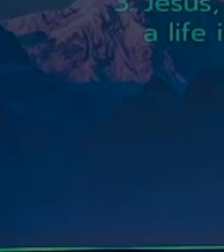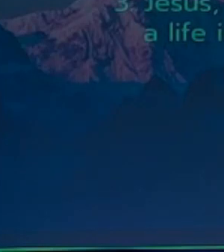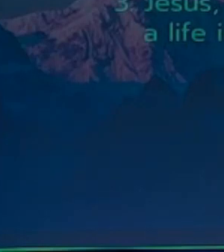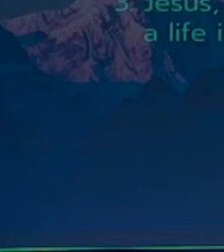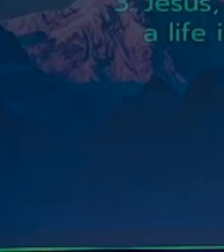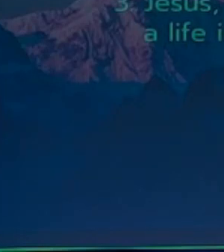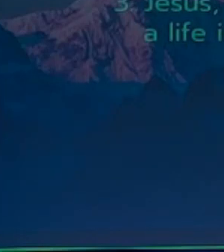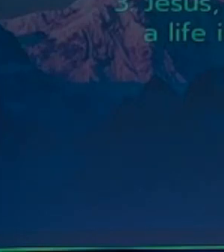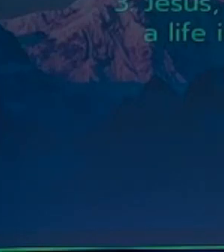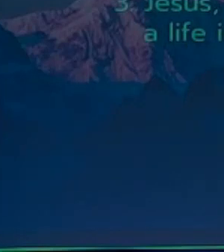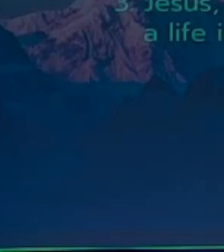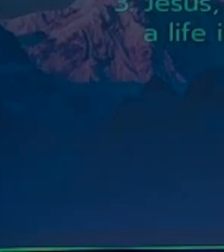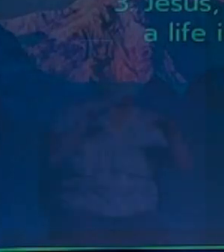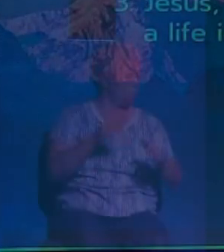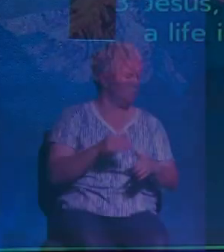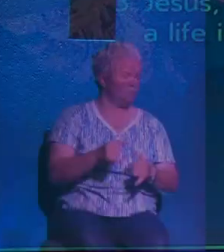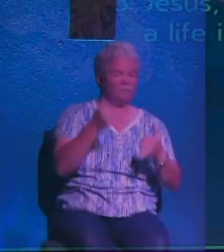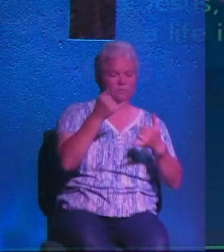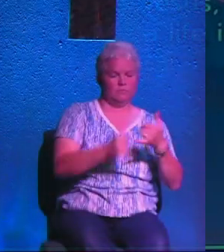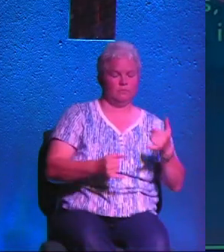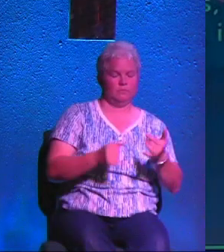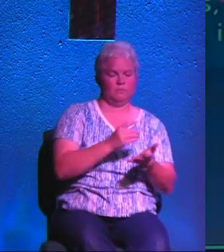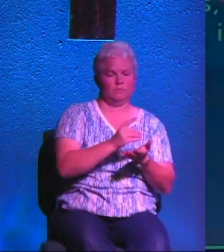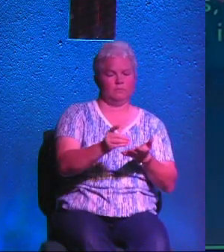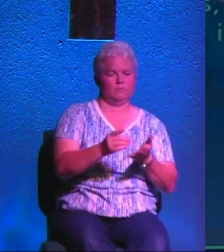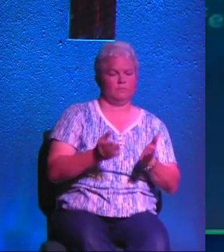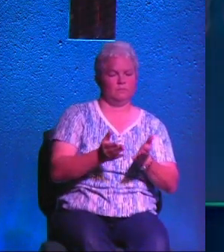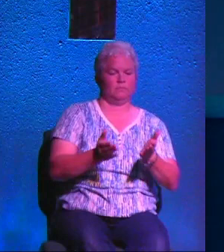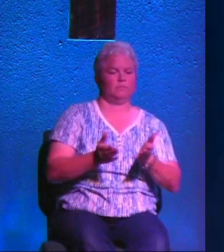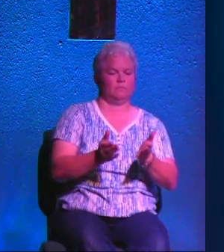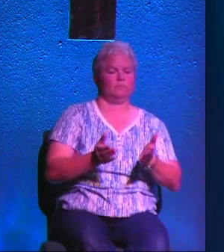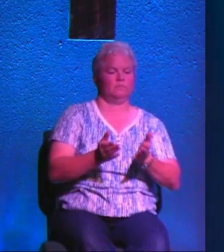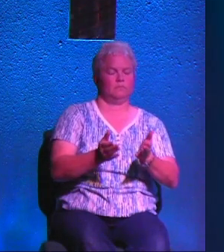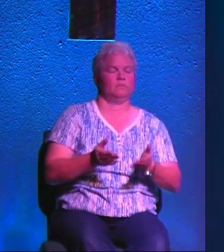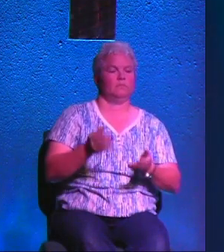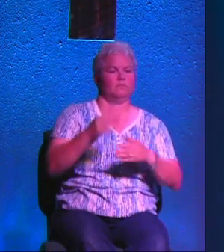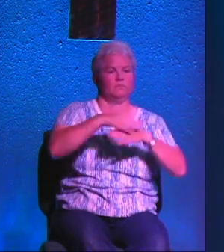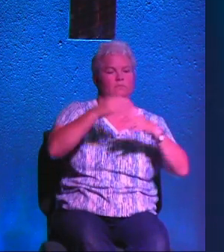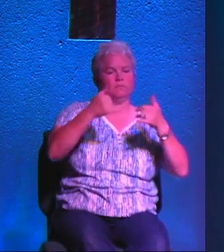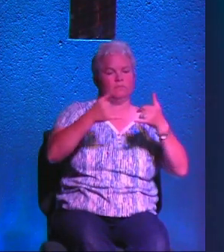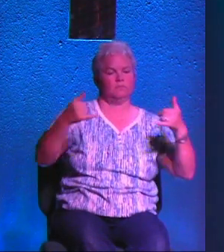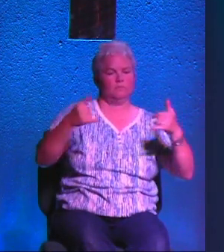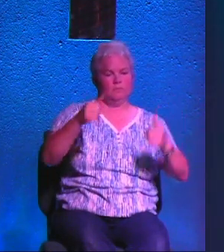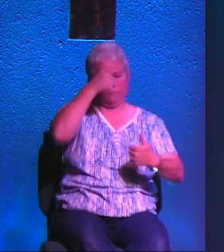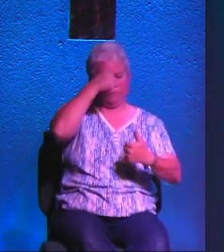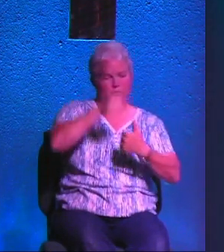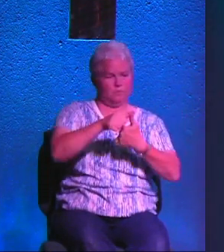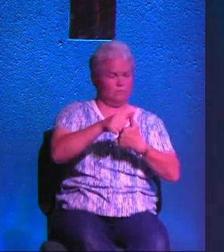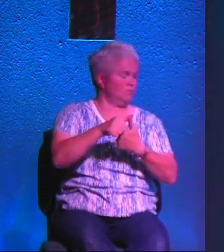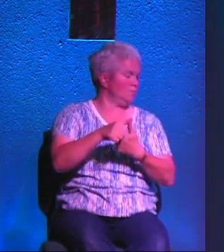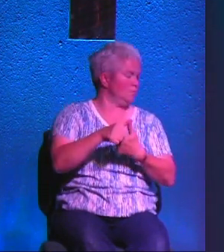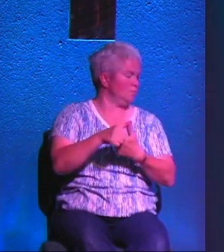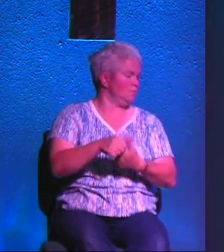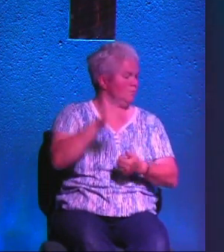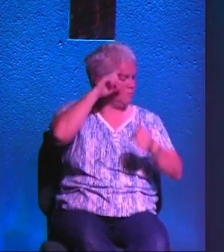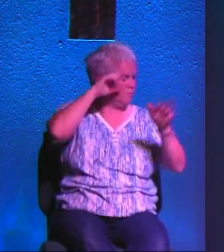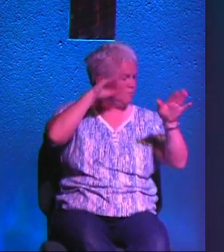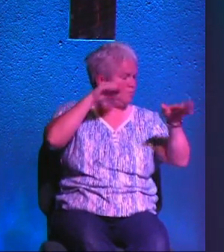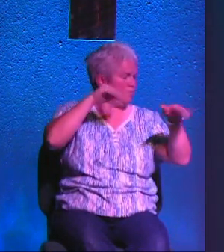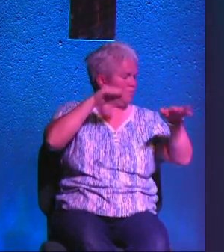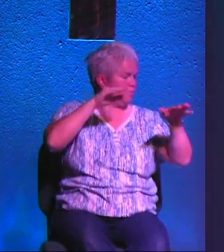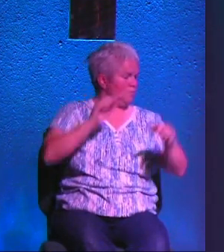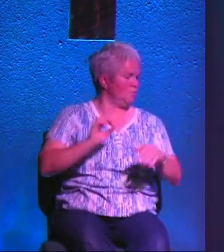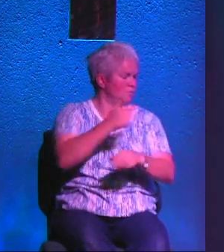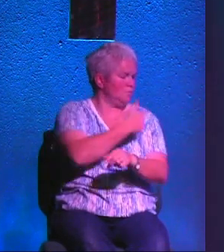so. Now, if you guys were here last week or you were able to catch it online, if you remember, and I hope you